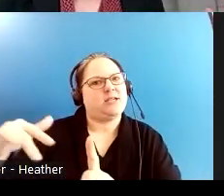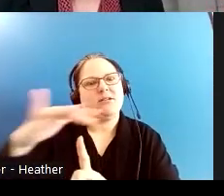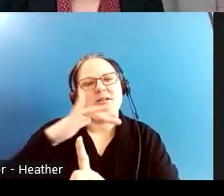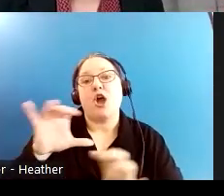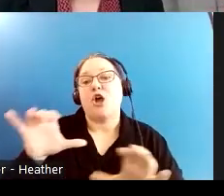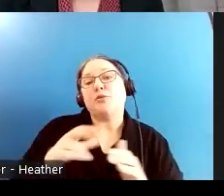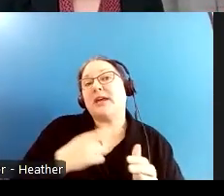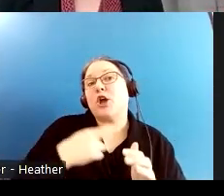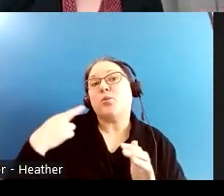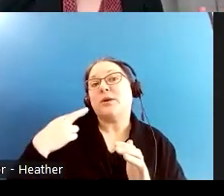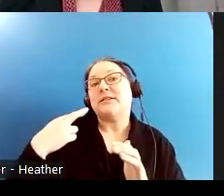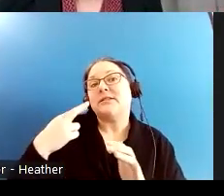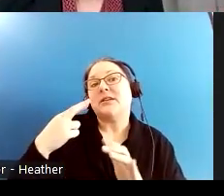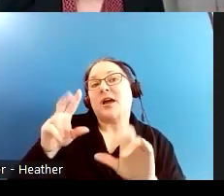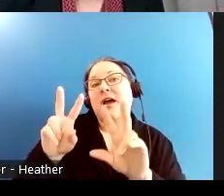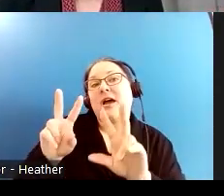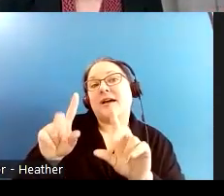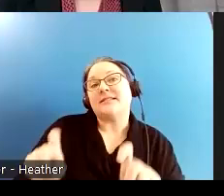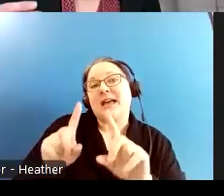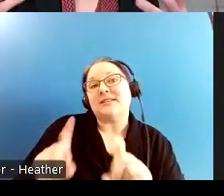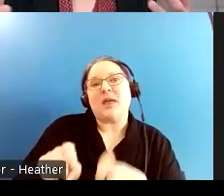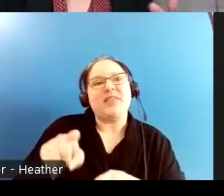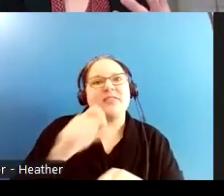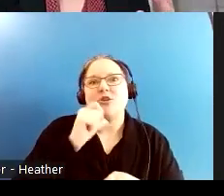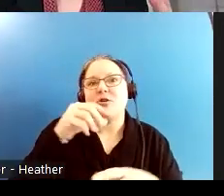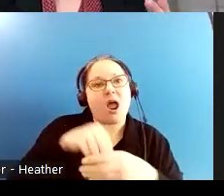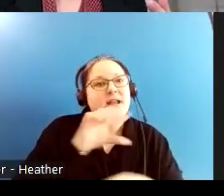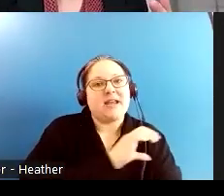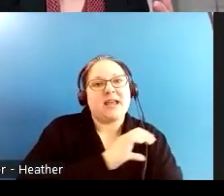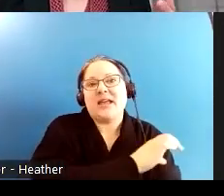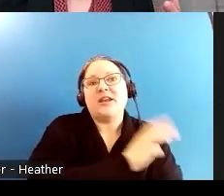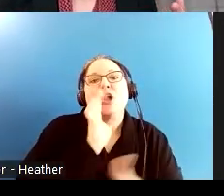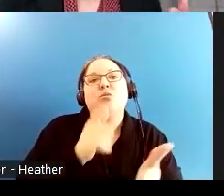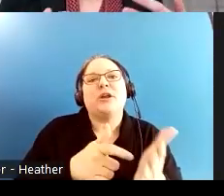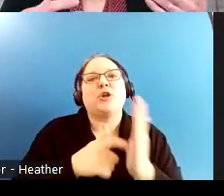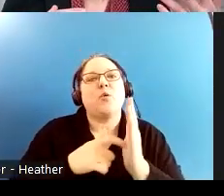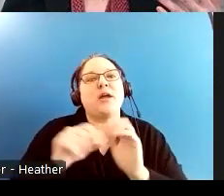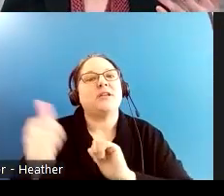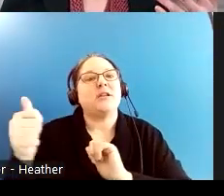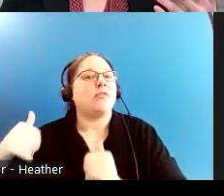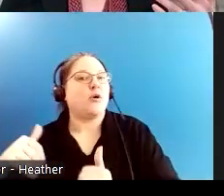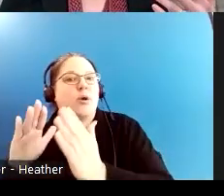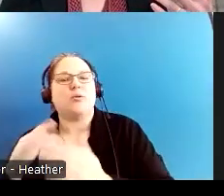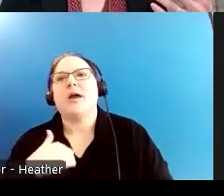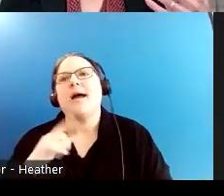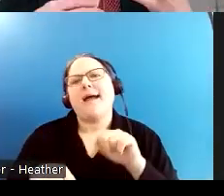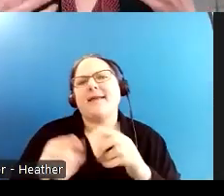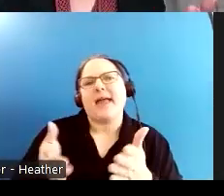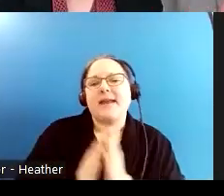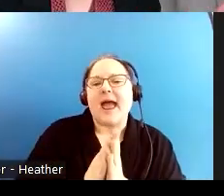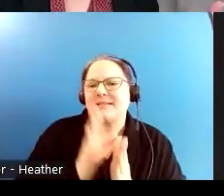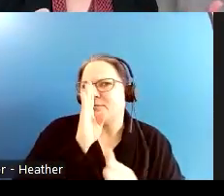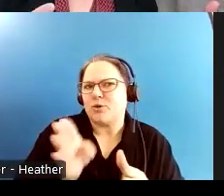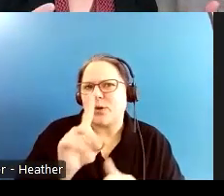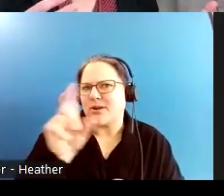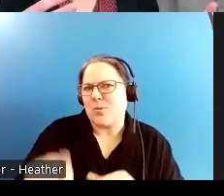come into the ED, that's, not coming into a clinic, it can take a little bit more of a strategy where I can't ask as like such direct questions,